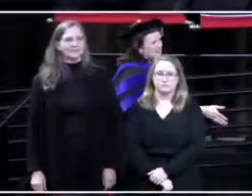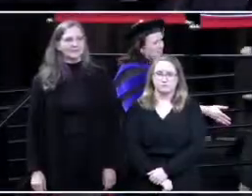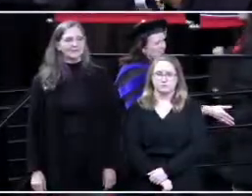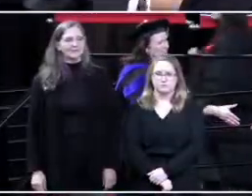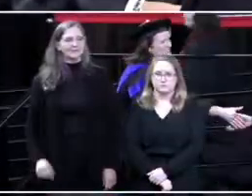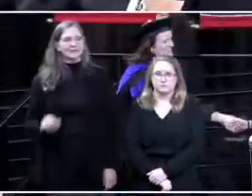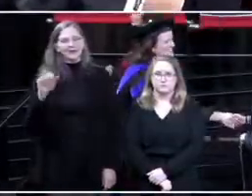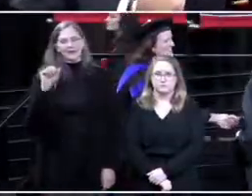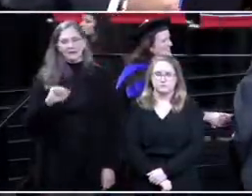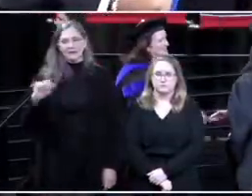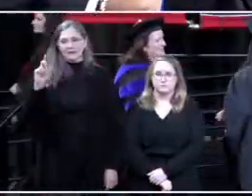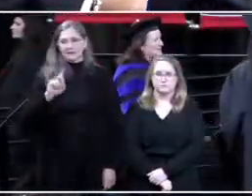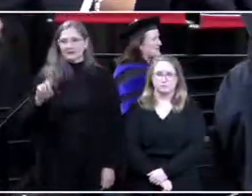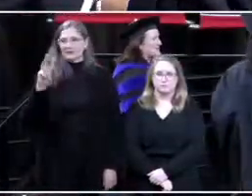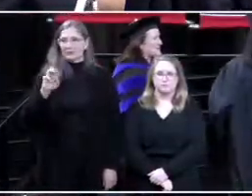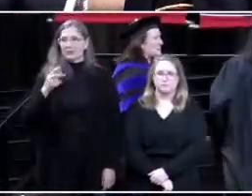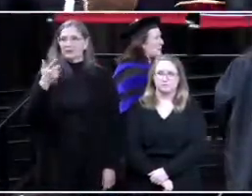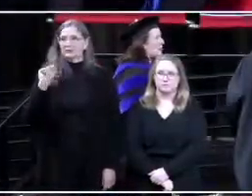Ariana DeAndrea White.